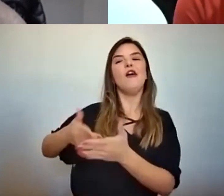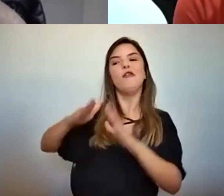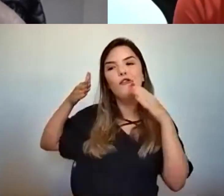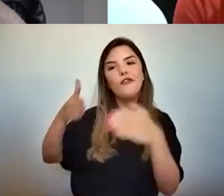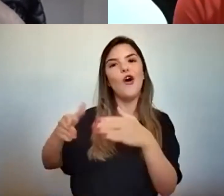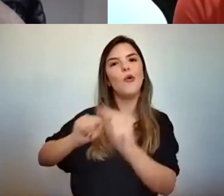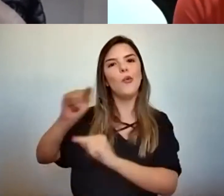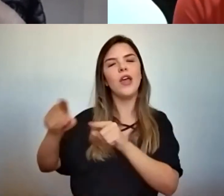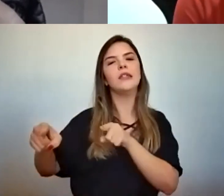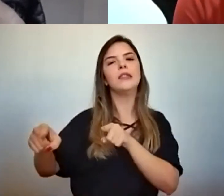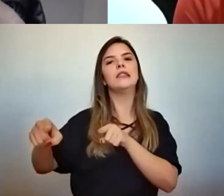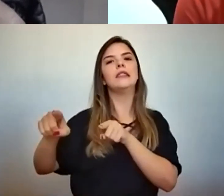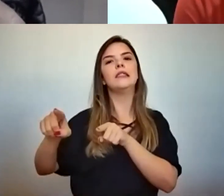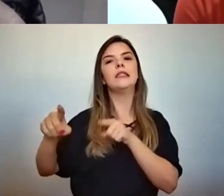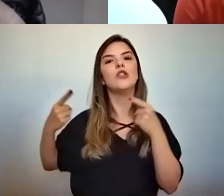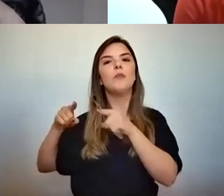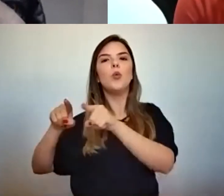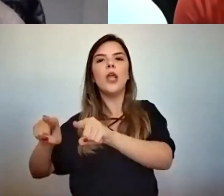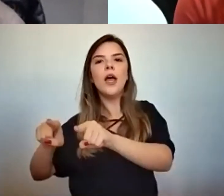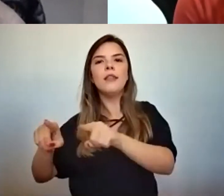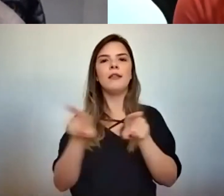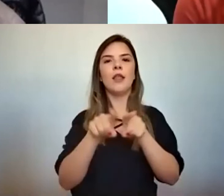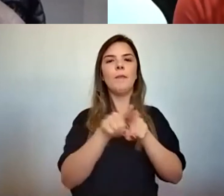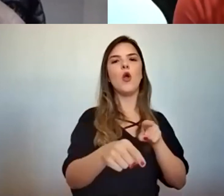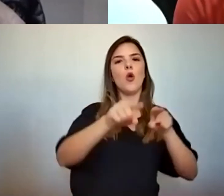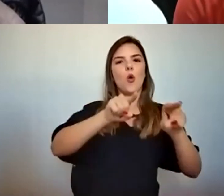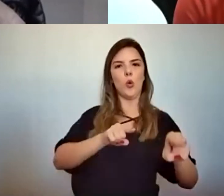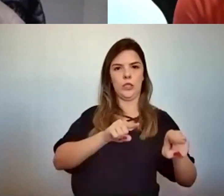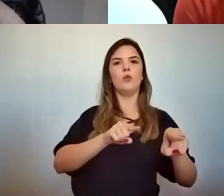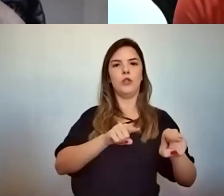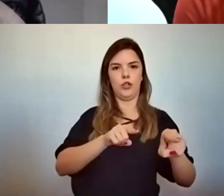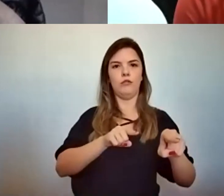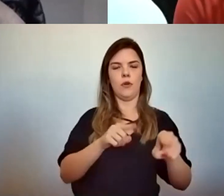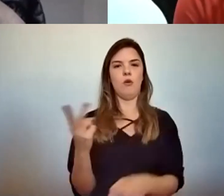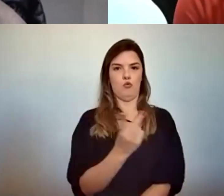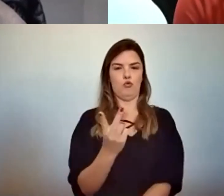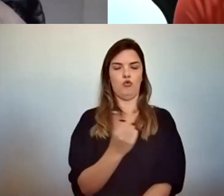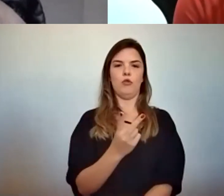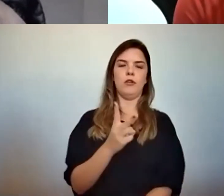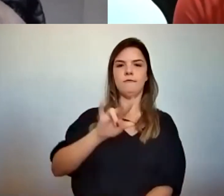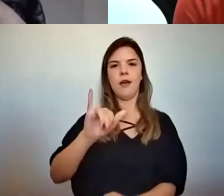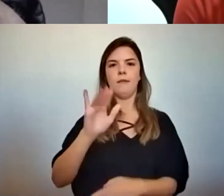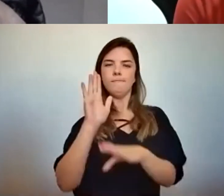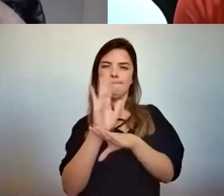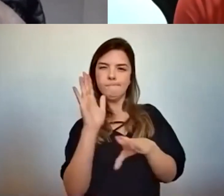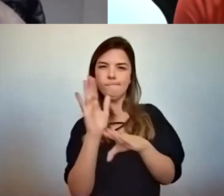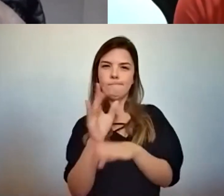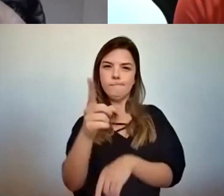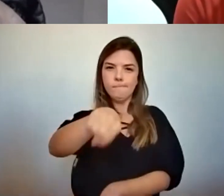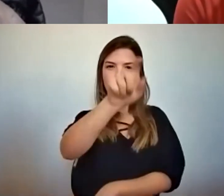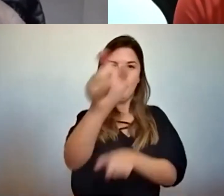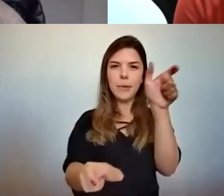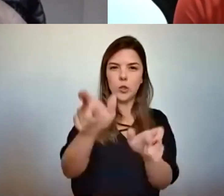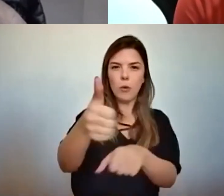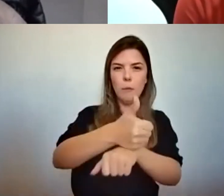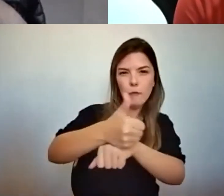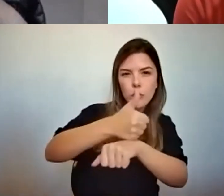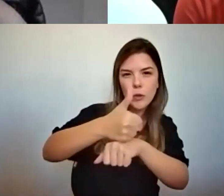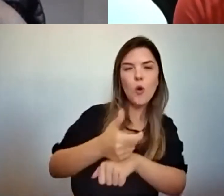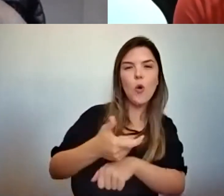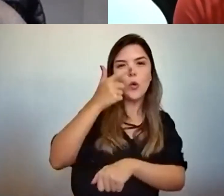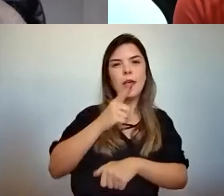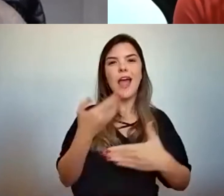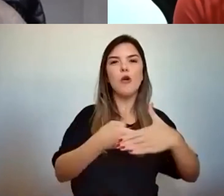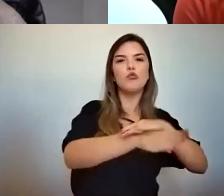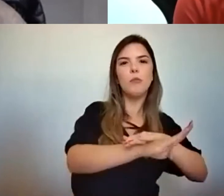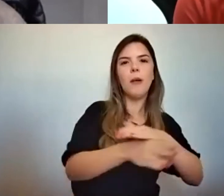consecutive, even if they do some consecutive by the side, so it helps do some diagnosis, but at the same time, people get used to simultaneous. So I